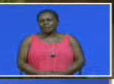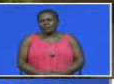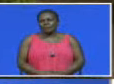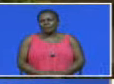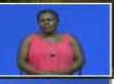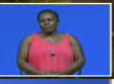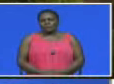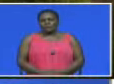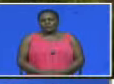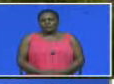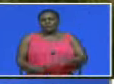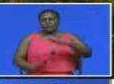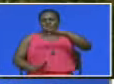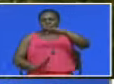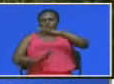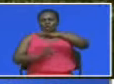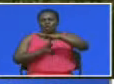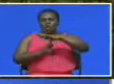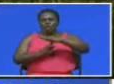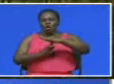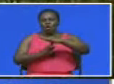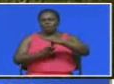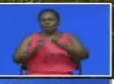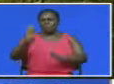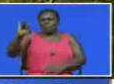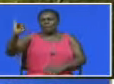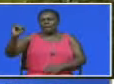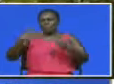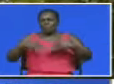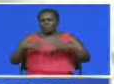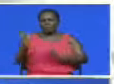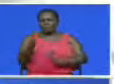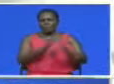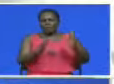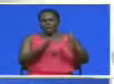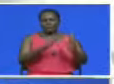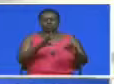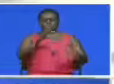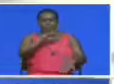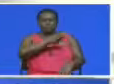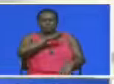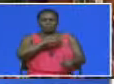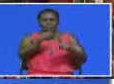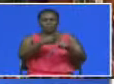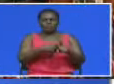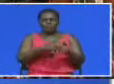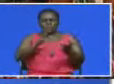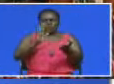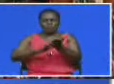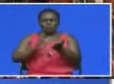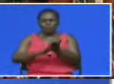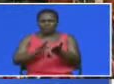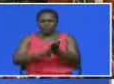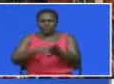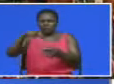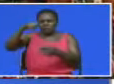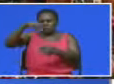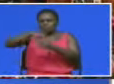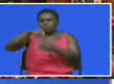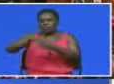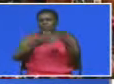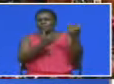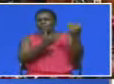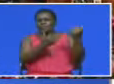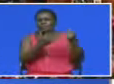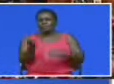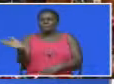Key handlers of the top referendum proponents already scheming for a kill from key BBI recommendations, including the